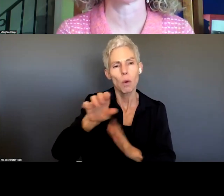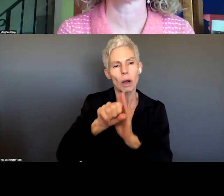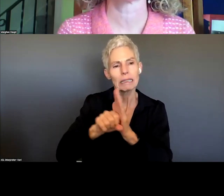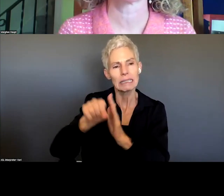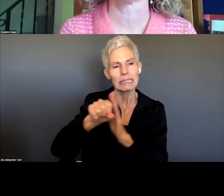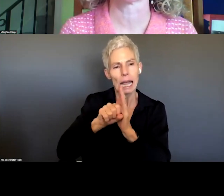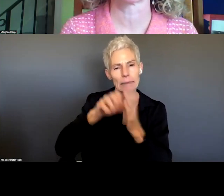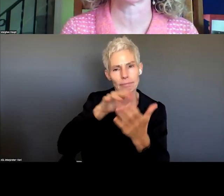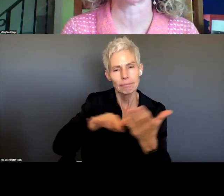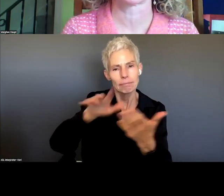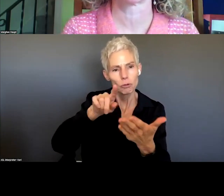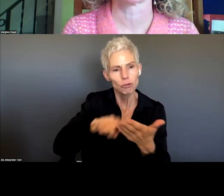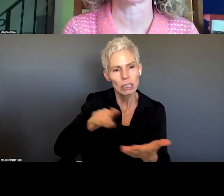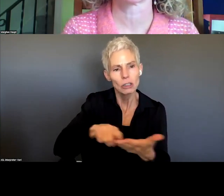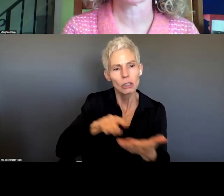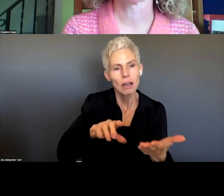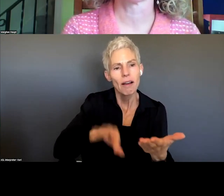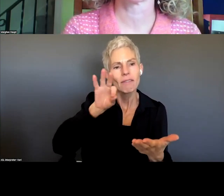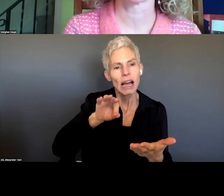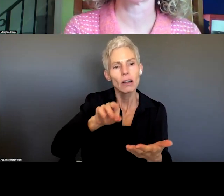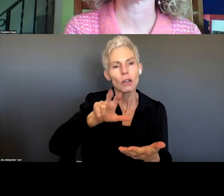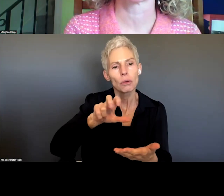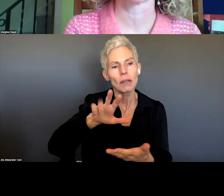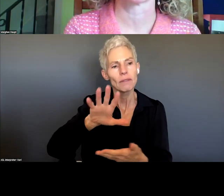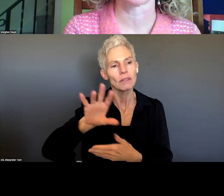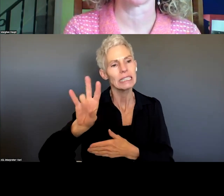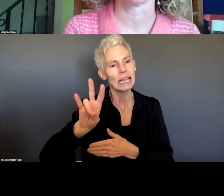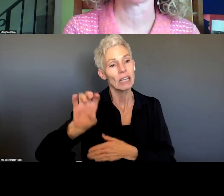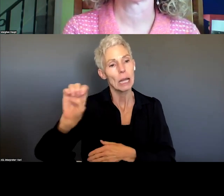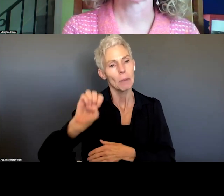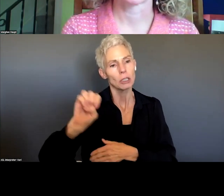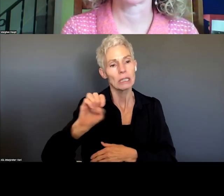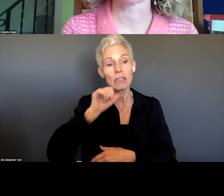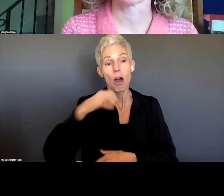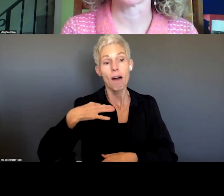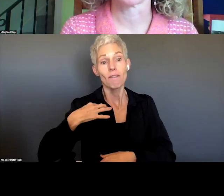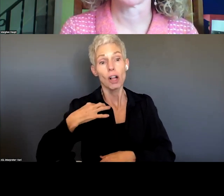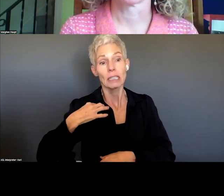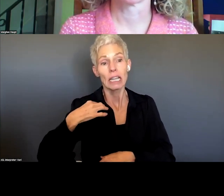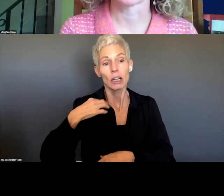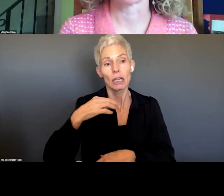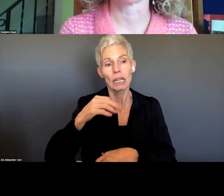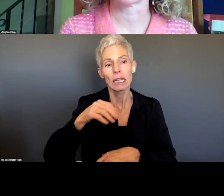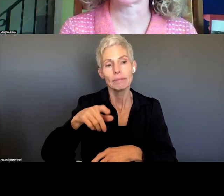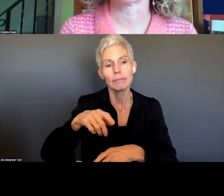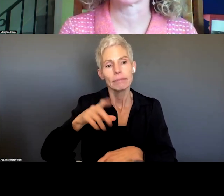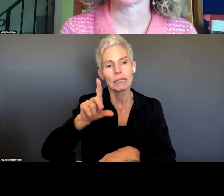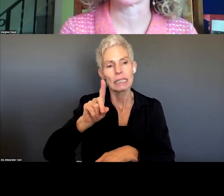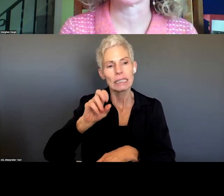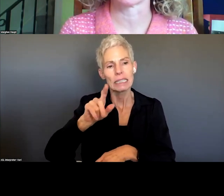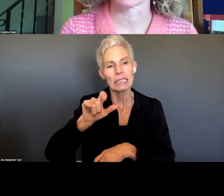357 emergency involuntary detentions per 100,000 people. However, the rate